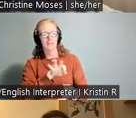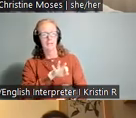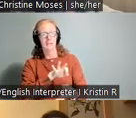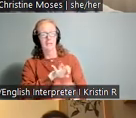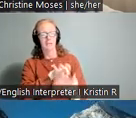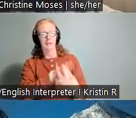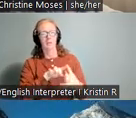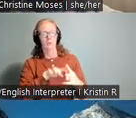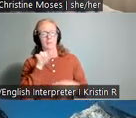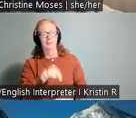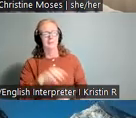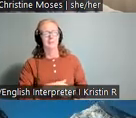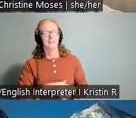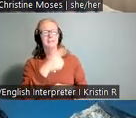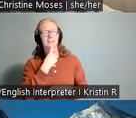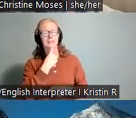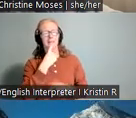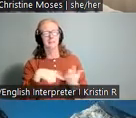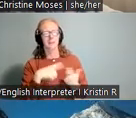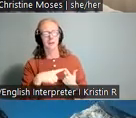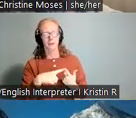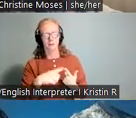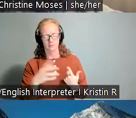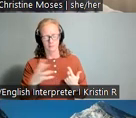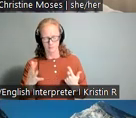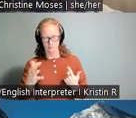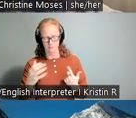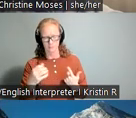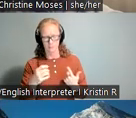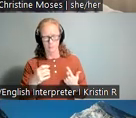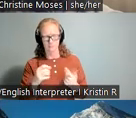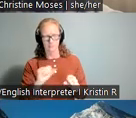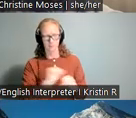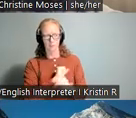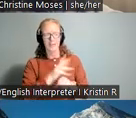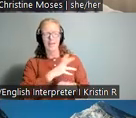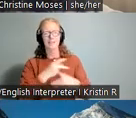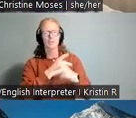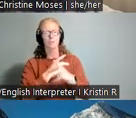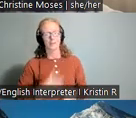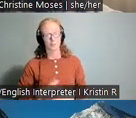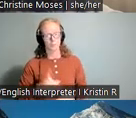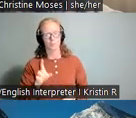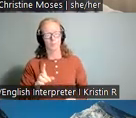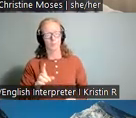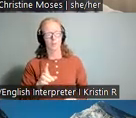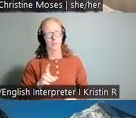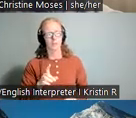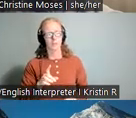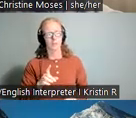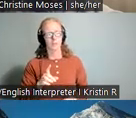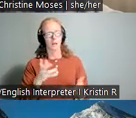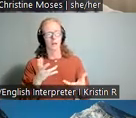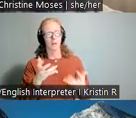this, it refers to sworn employees and supervisors. And just wanted to